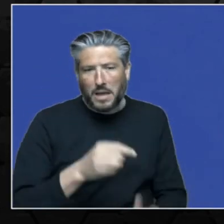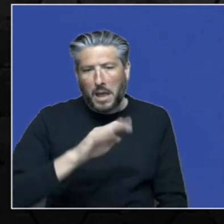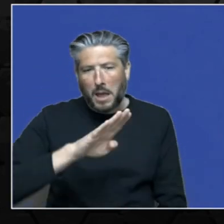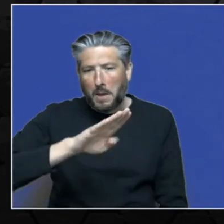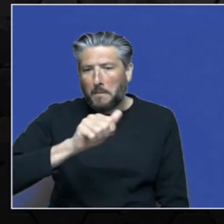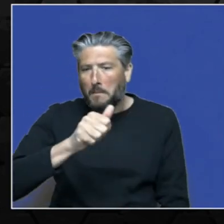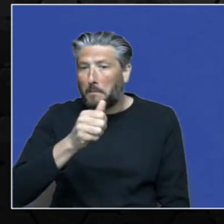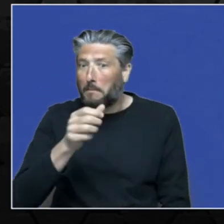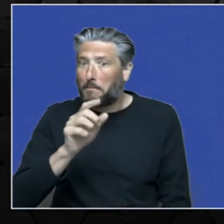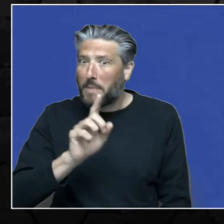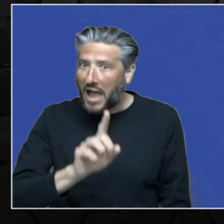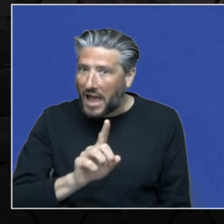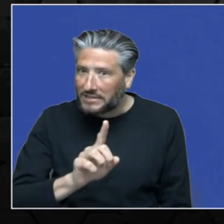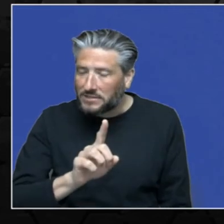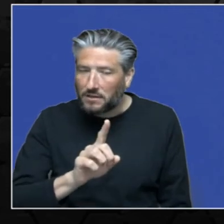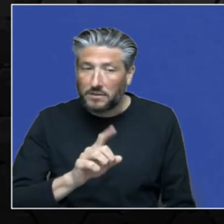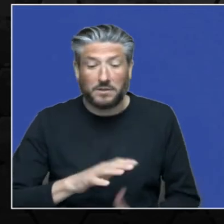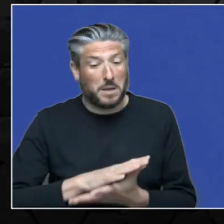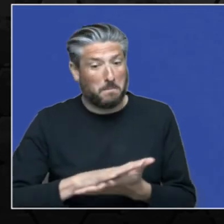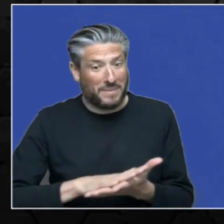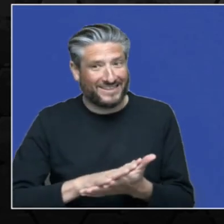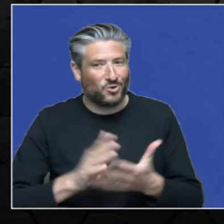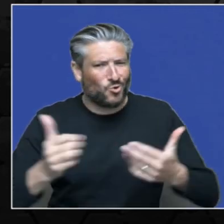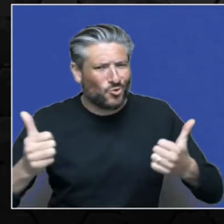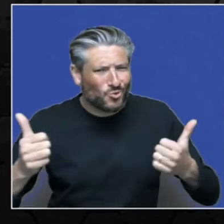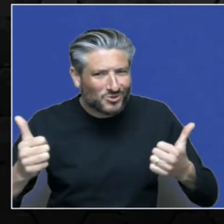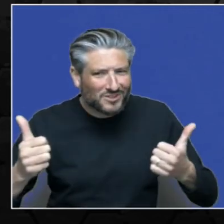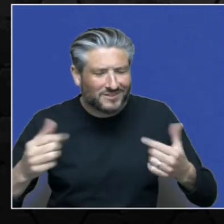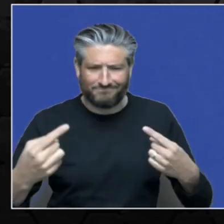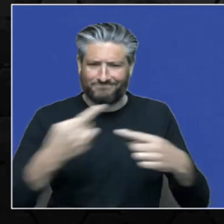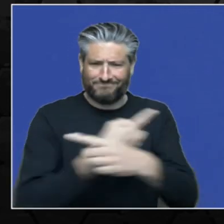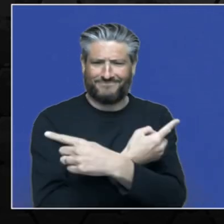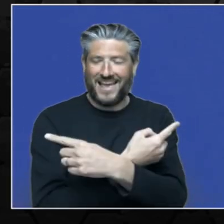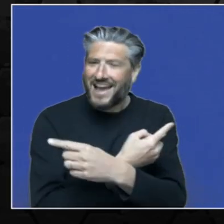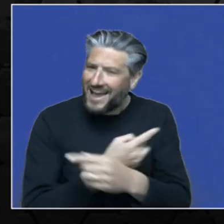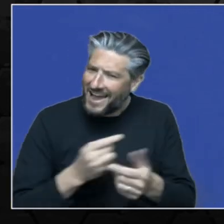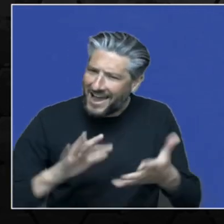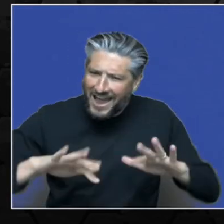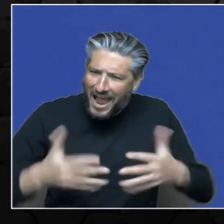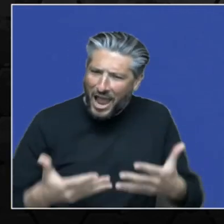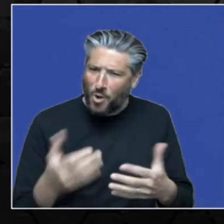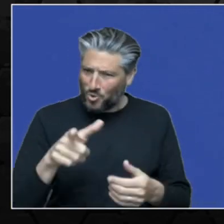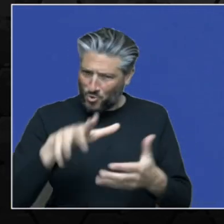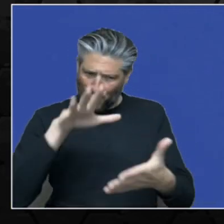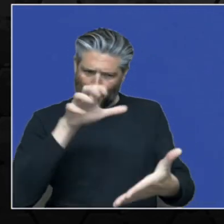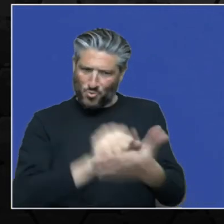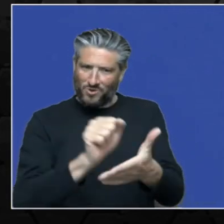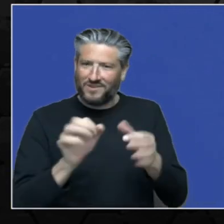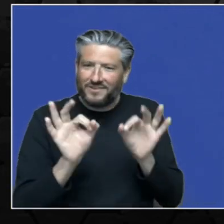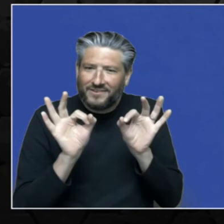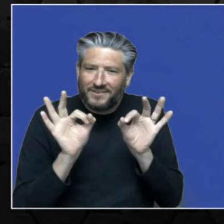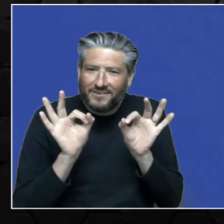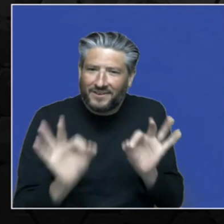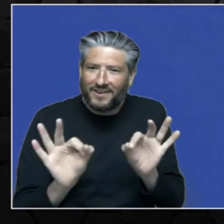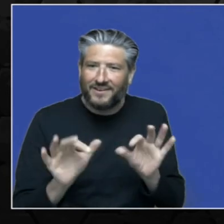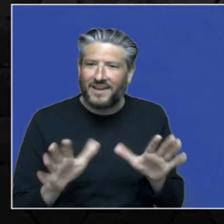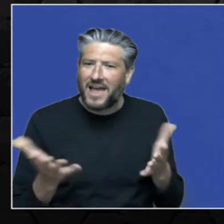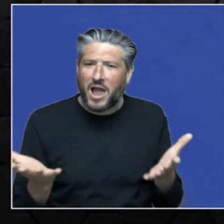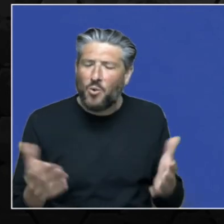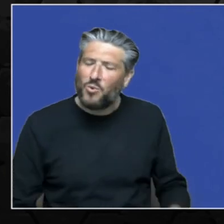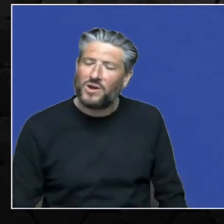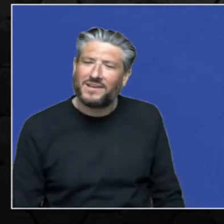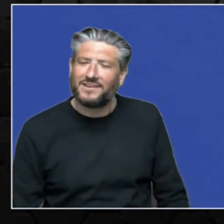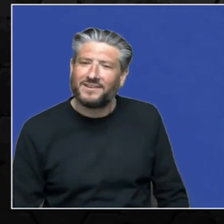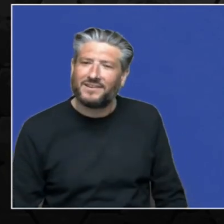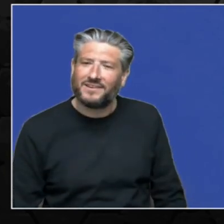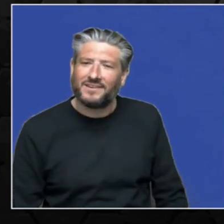would you first have to identify your text input as slang, or could this be factored into the data set? Well, I